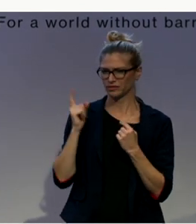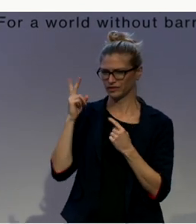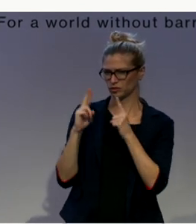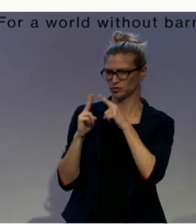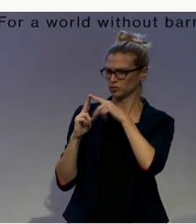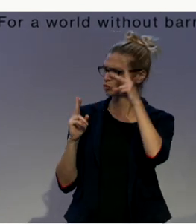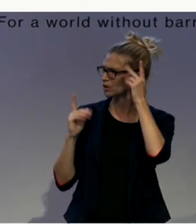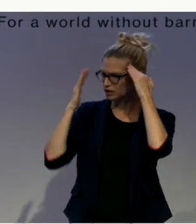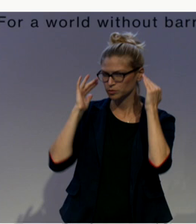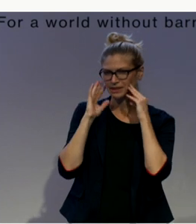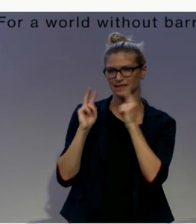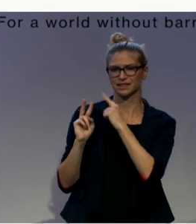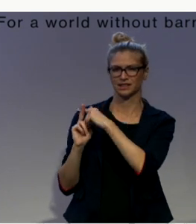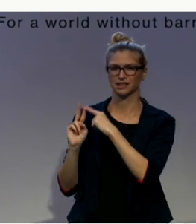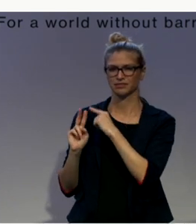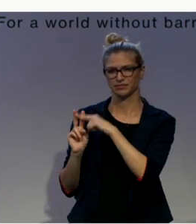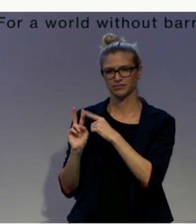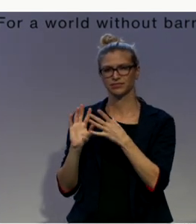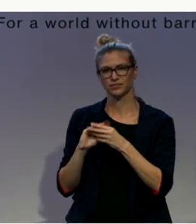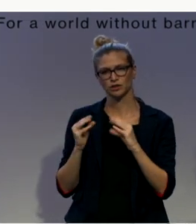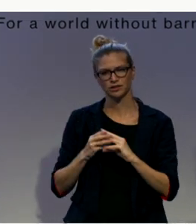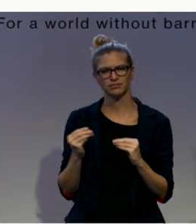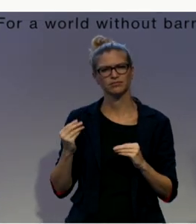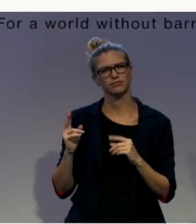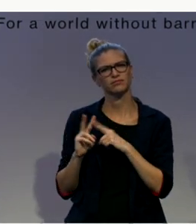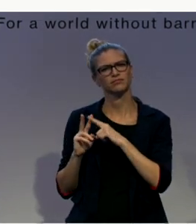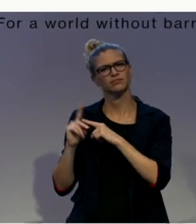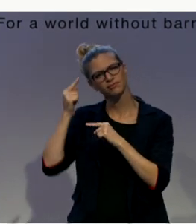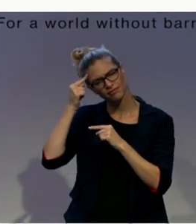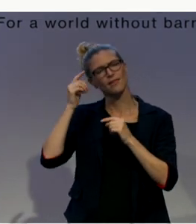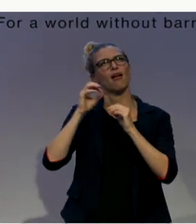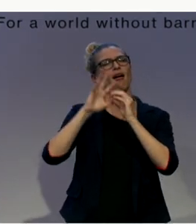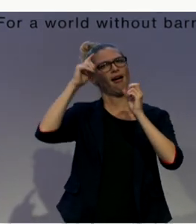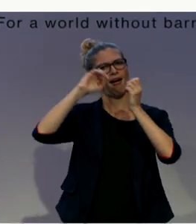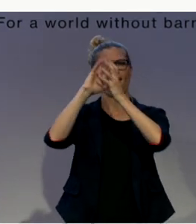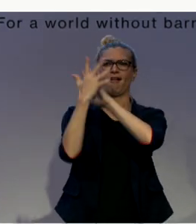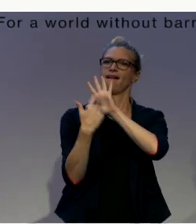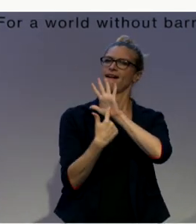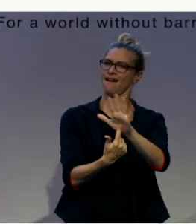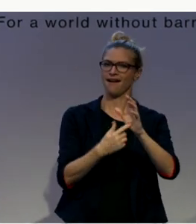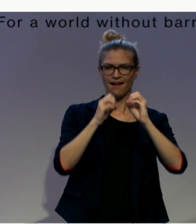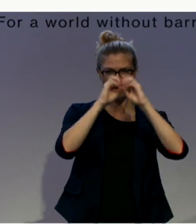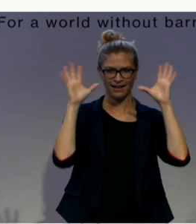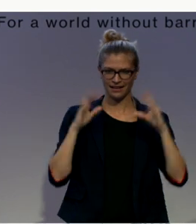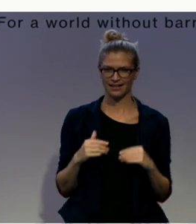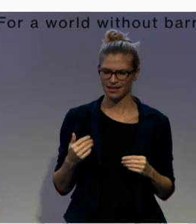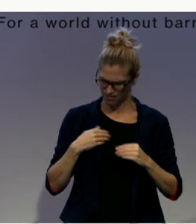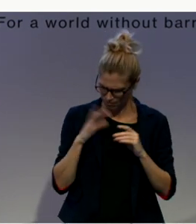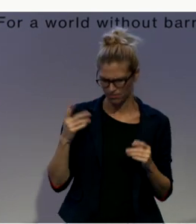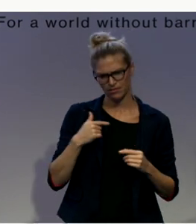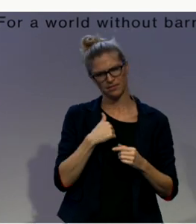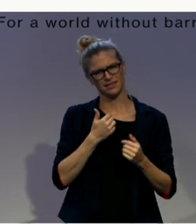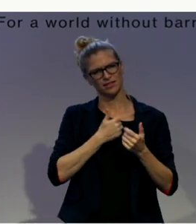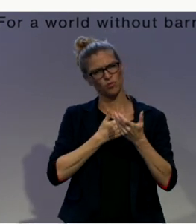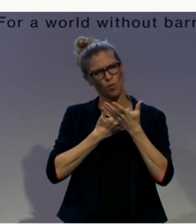You perfectly explained how you work to change the mindset of people with disabilities on self-confidence and independence,